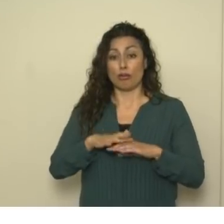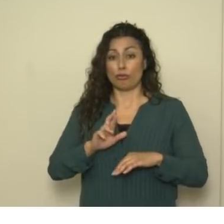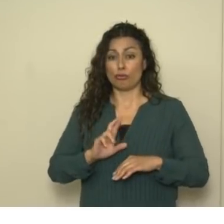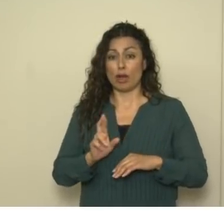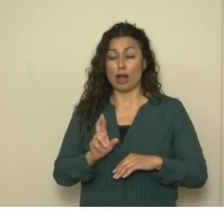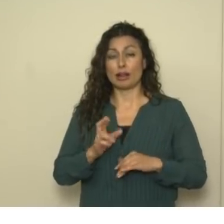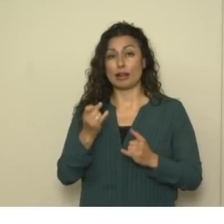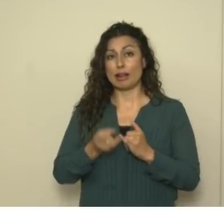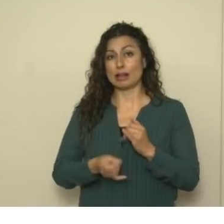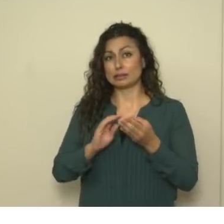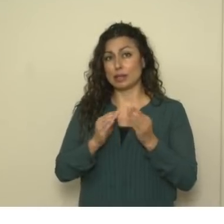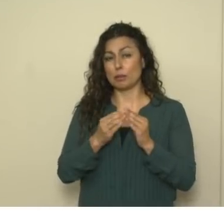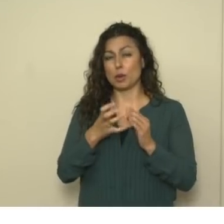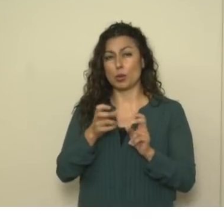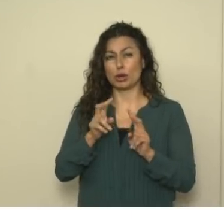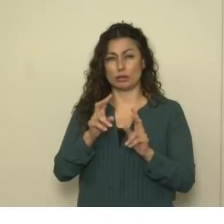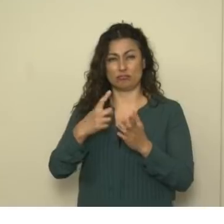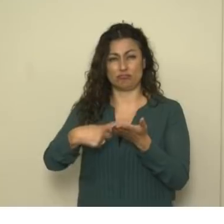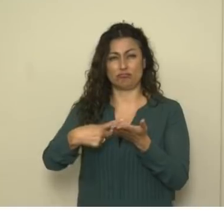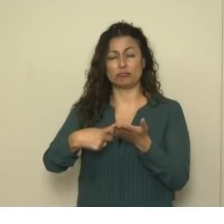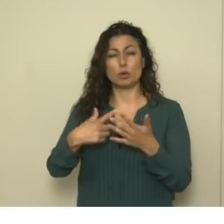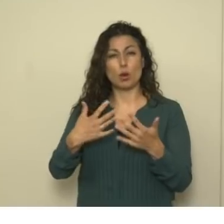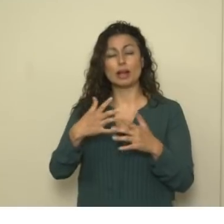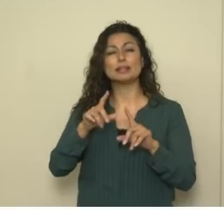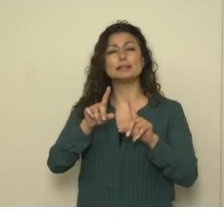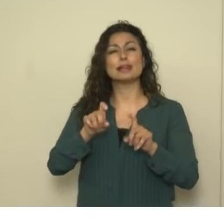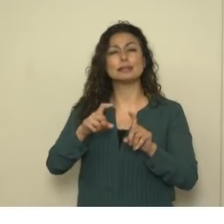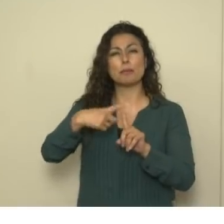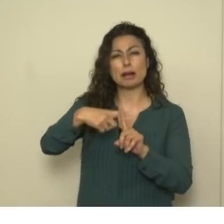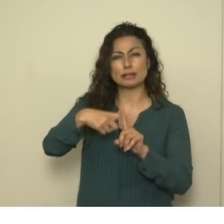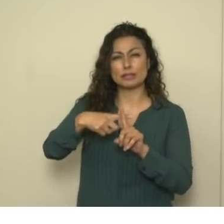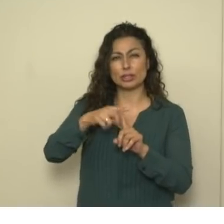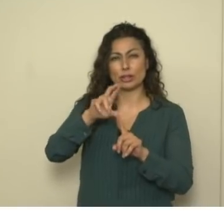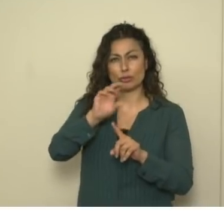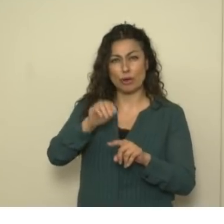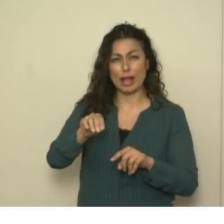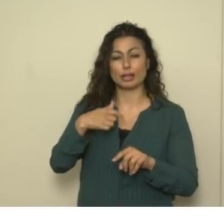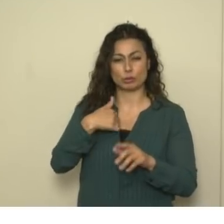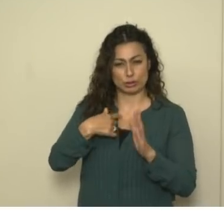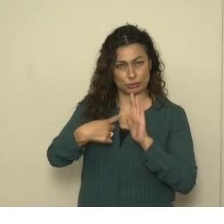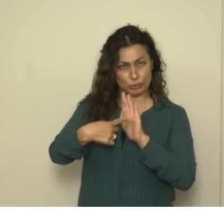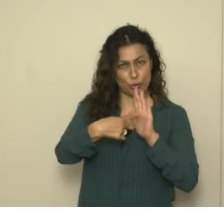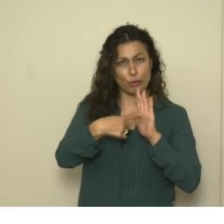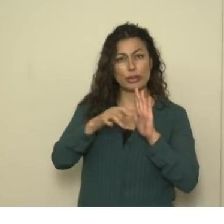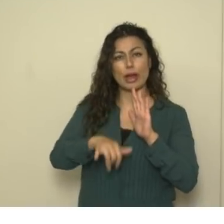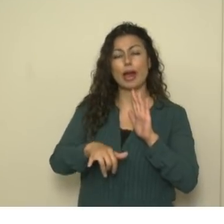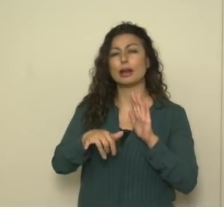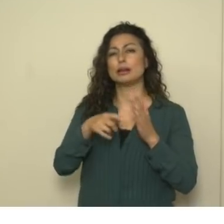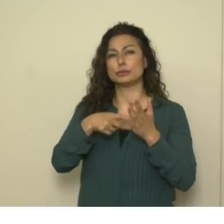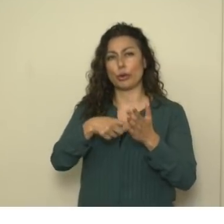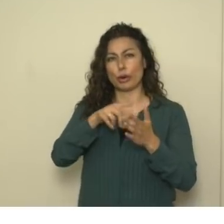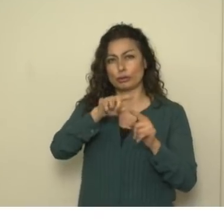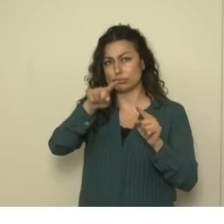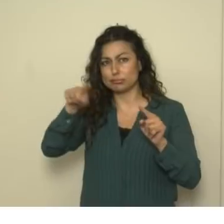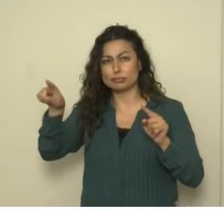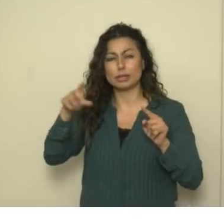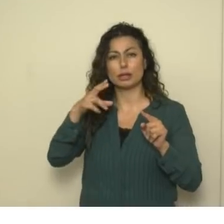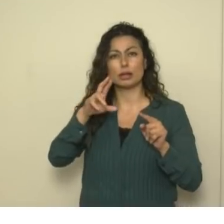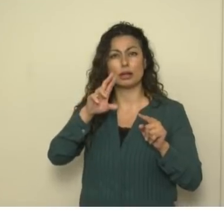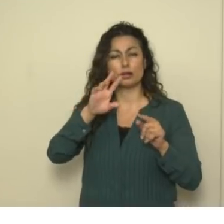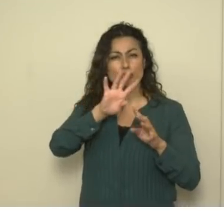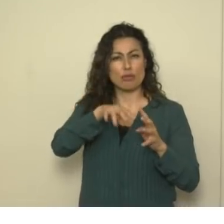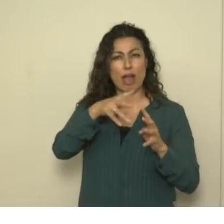last measure I wanted to talk about today is test positivity rate. We've been reporting that, we've been showing graphs, but it really is becoming a national